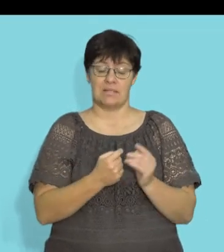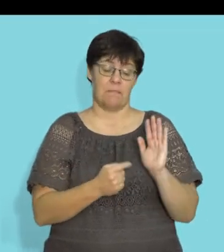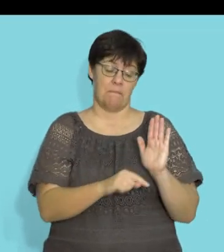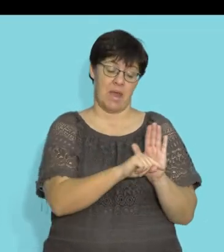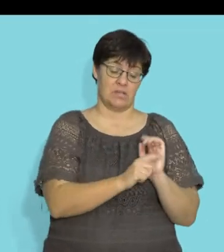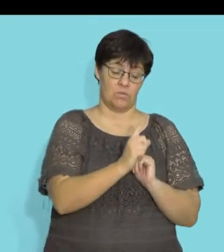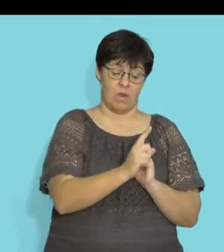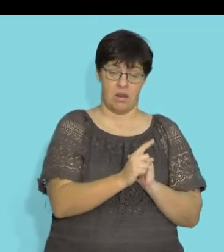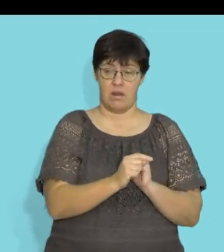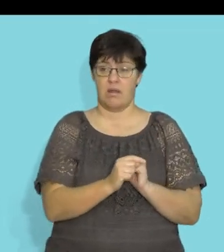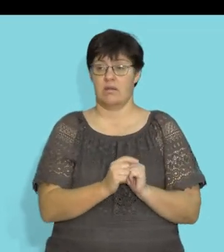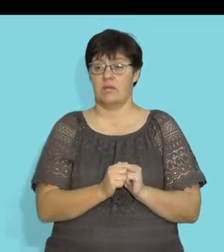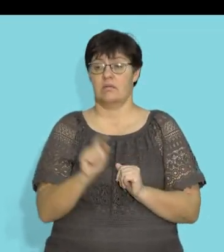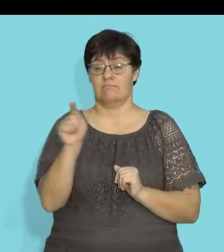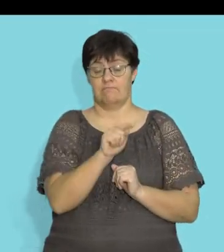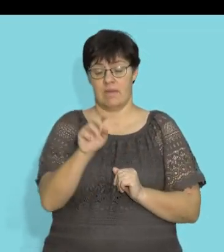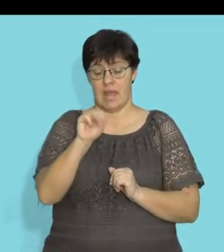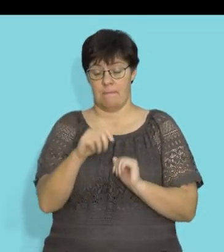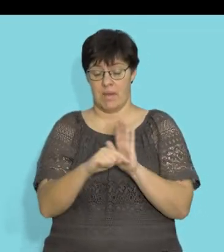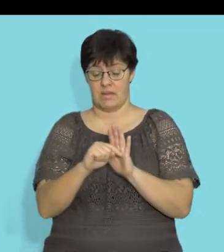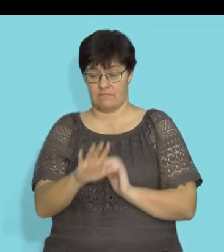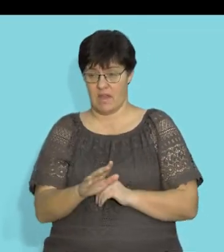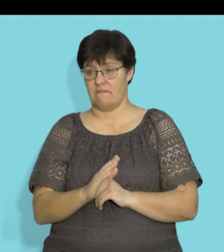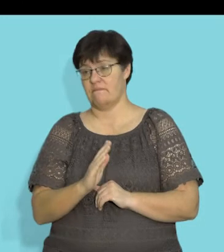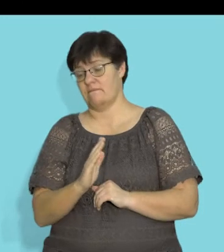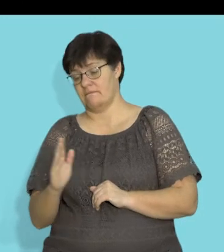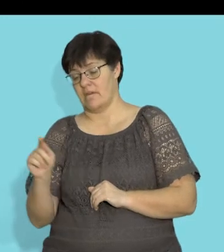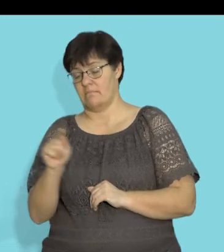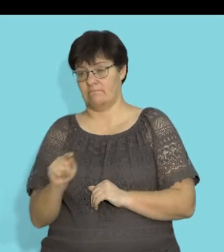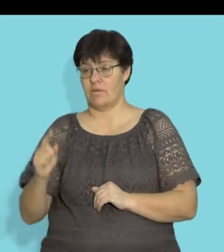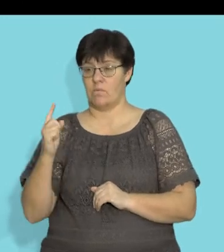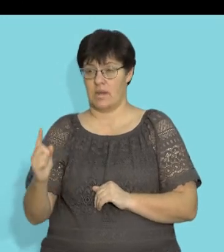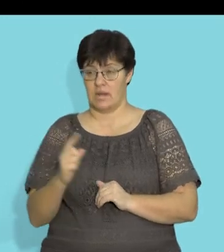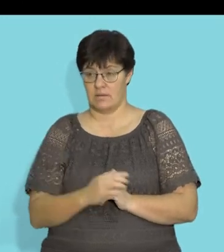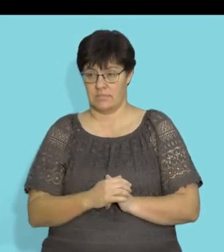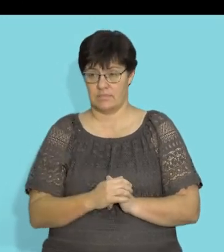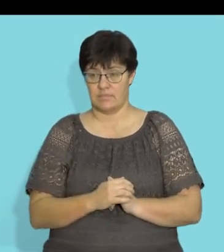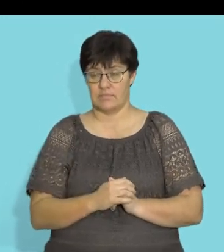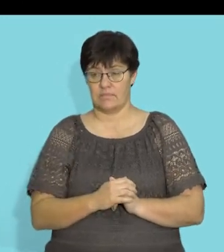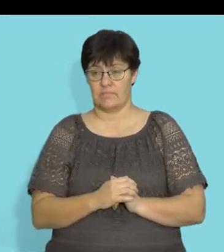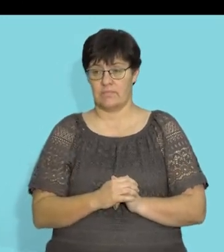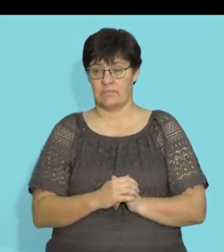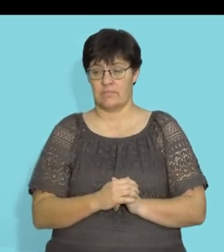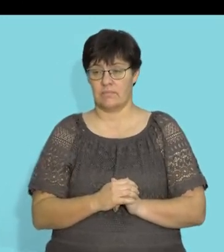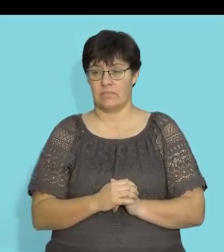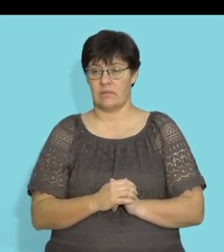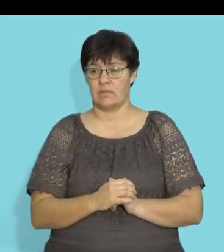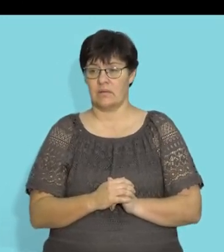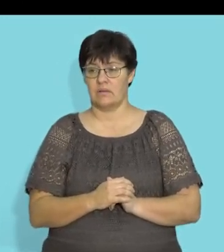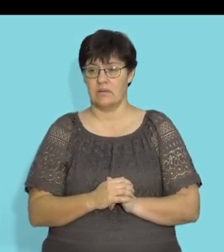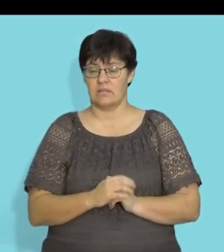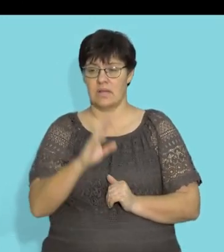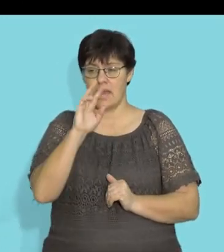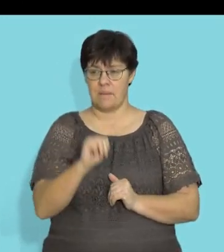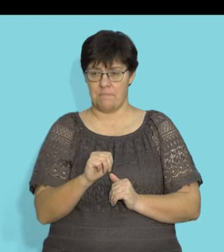be between -1 and 1. We want to know for what values of m